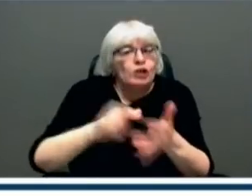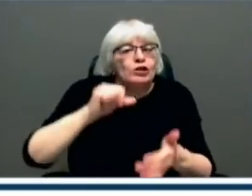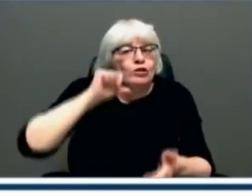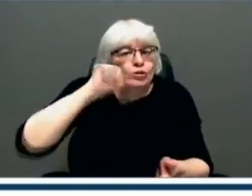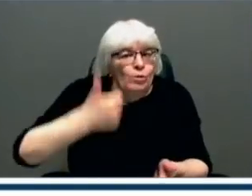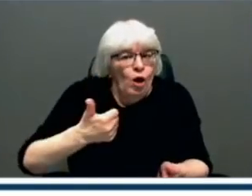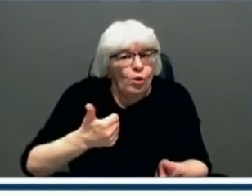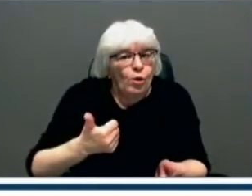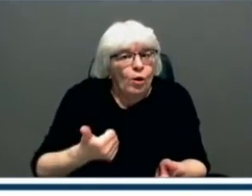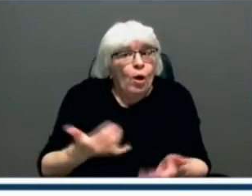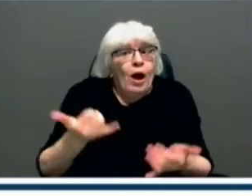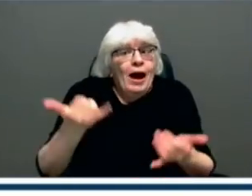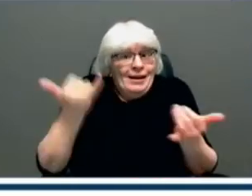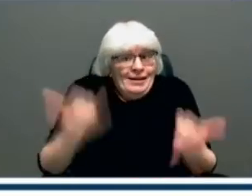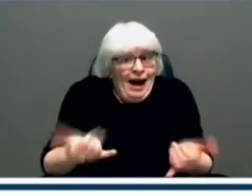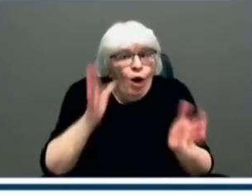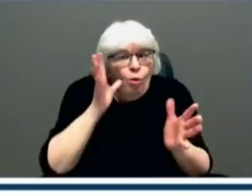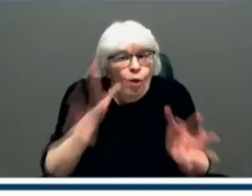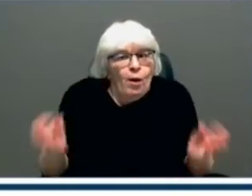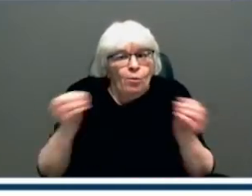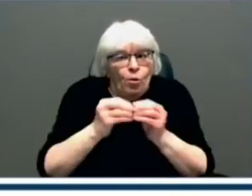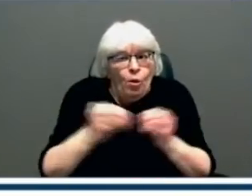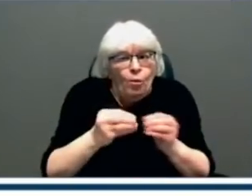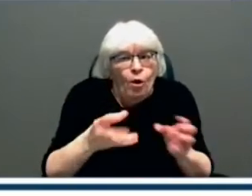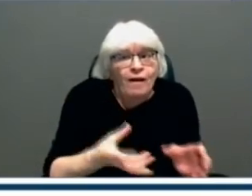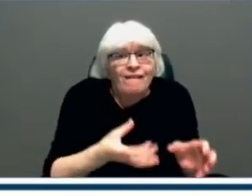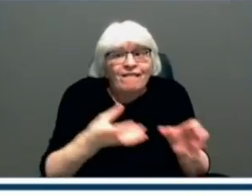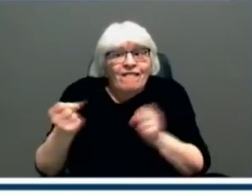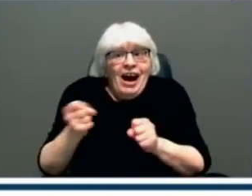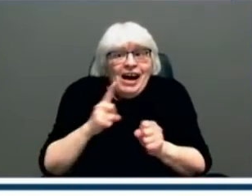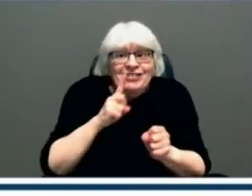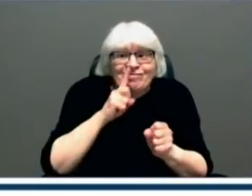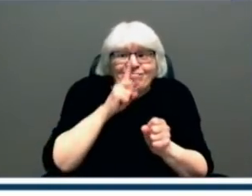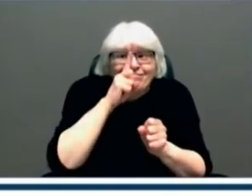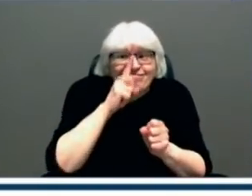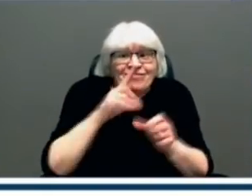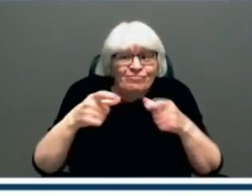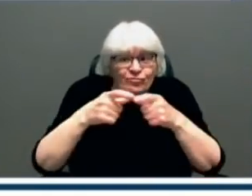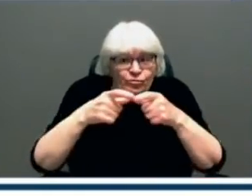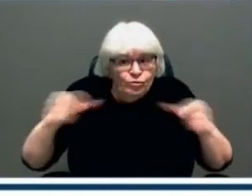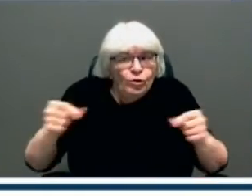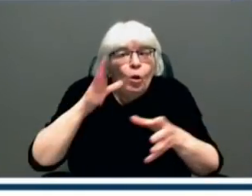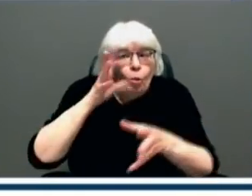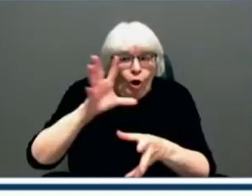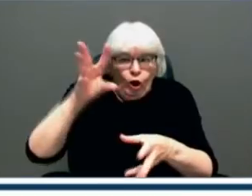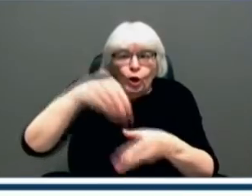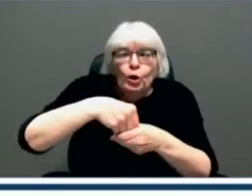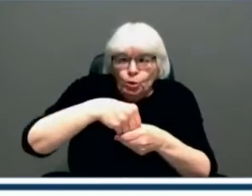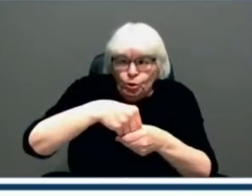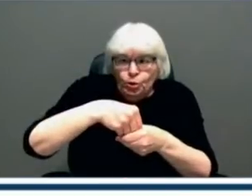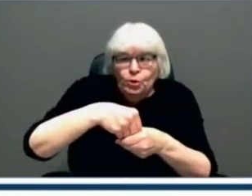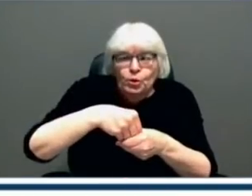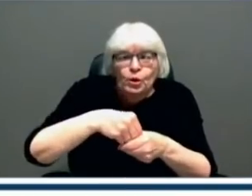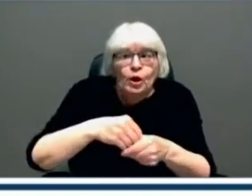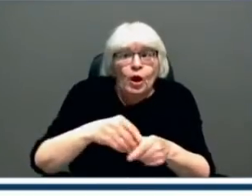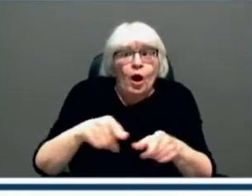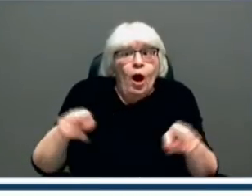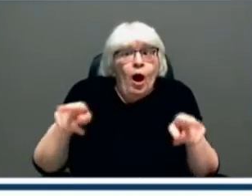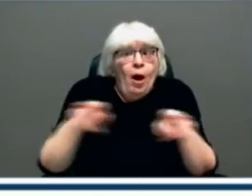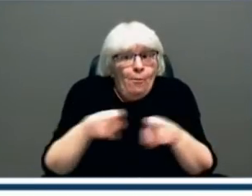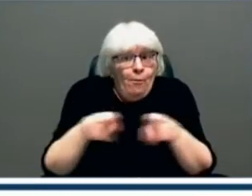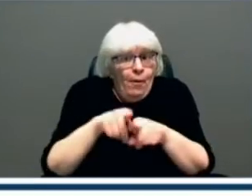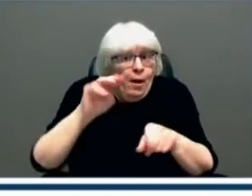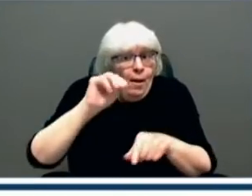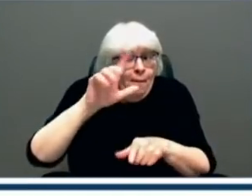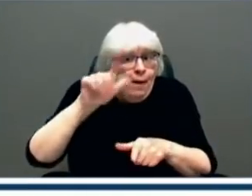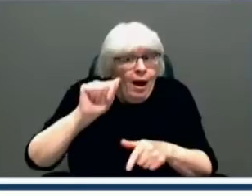availability of free rapid test kits at more locations, including MLA offices across the province. But before I take you